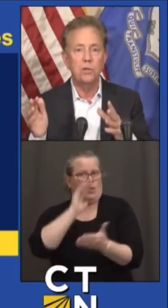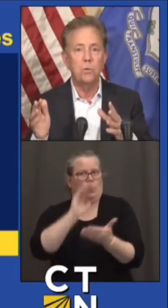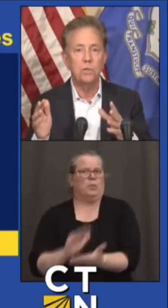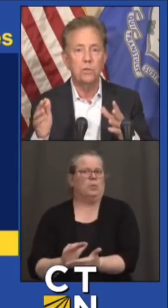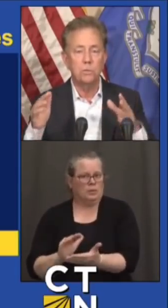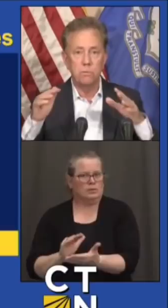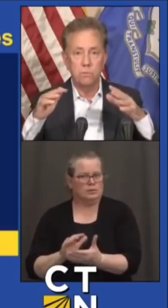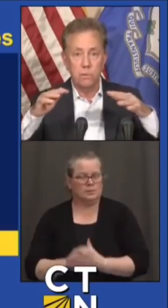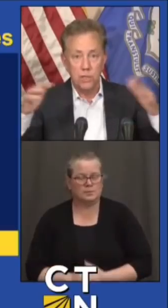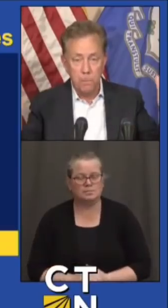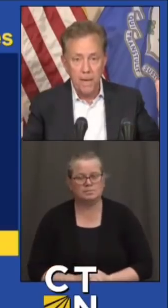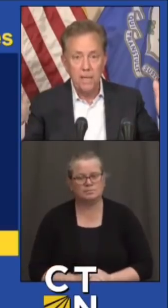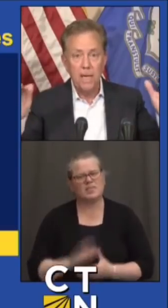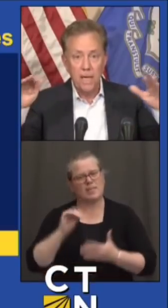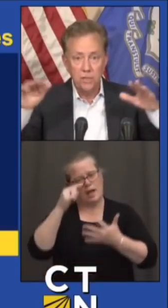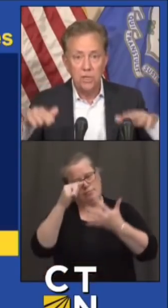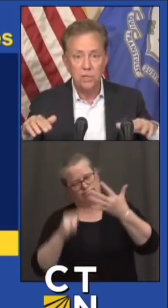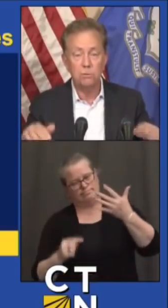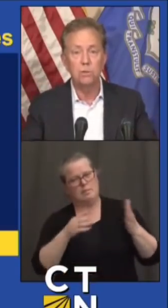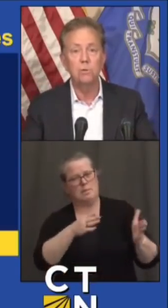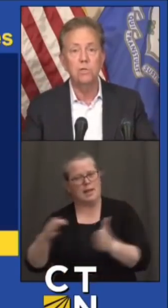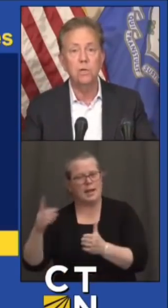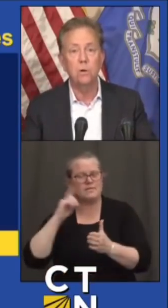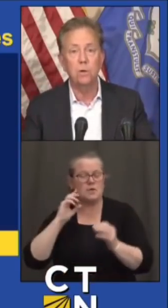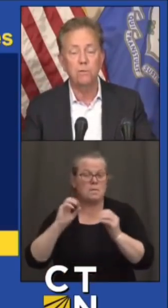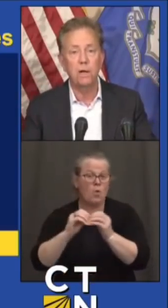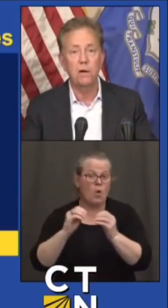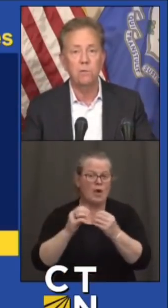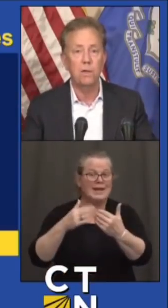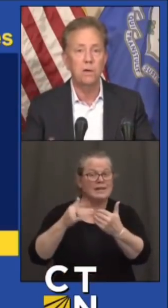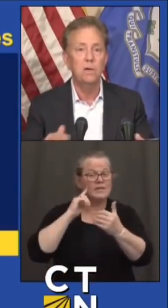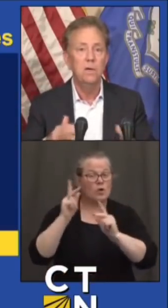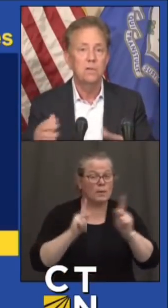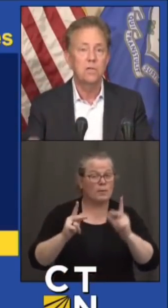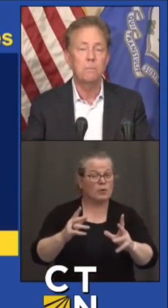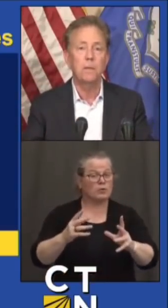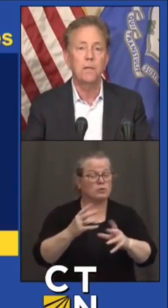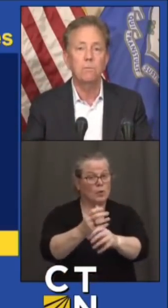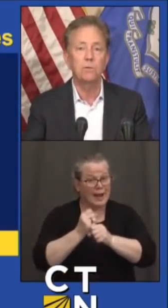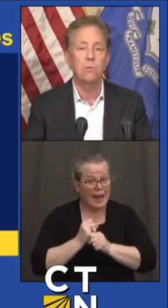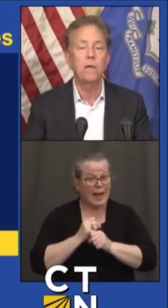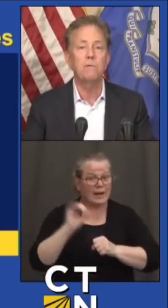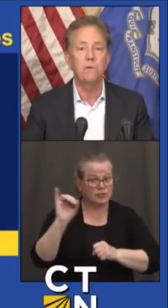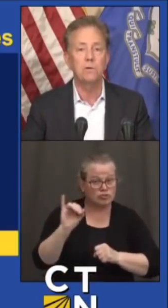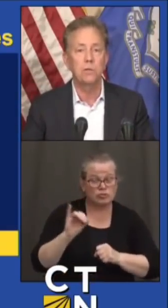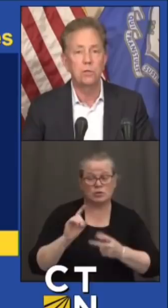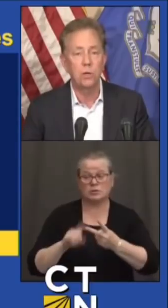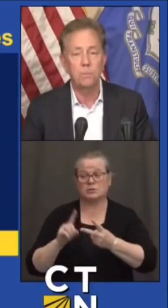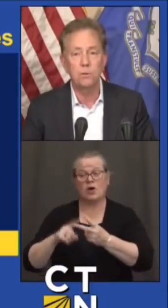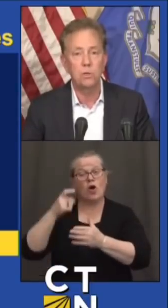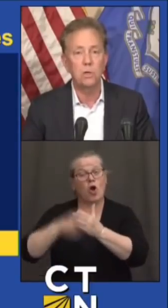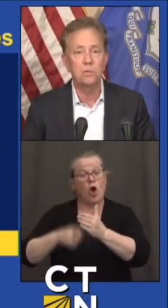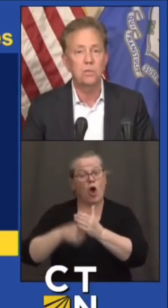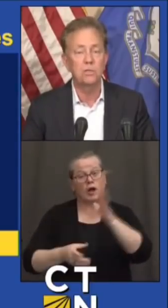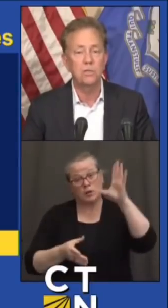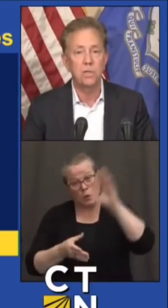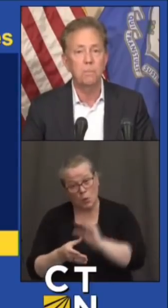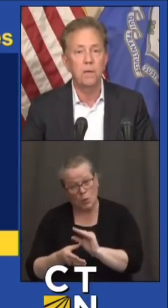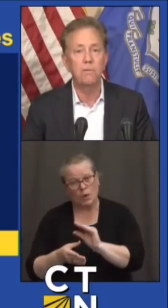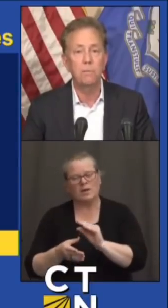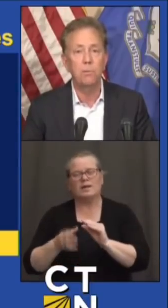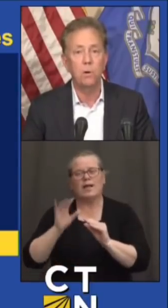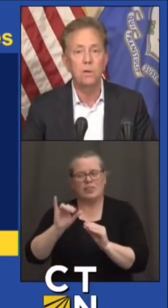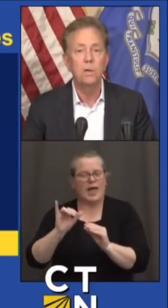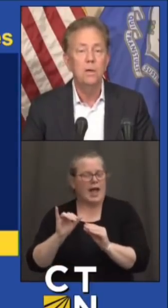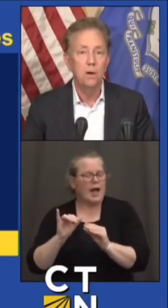trying to do in terms of expanding access, reducing costs for healthcare, something that was reinforced and turbocharged as